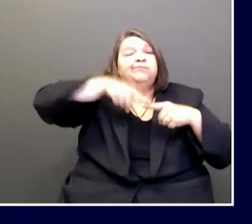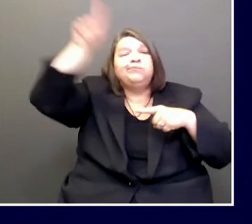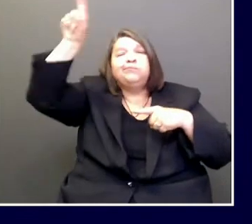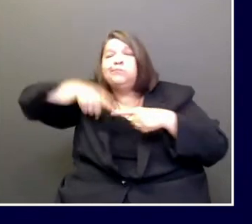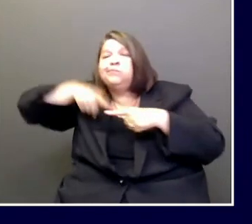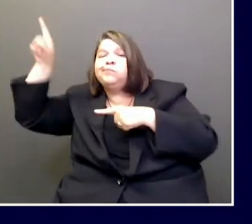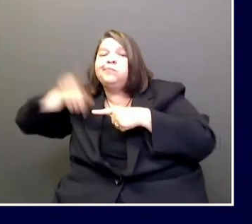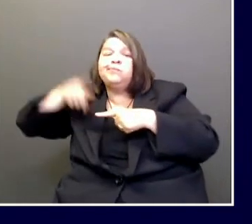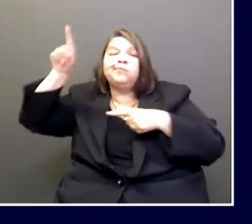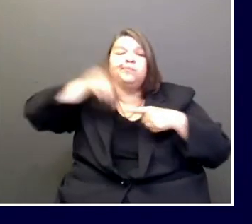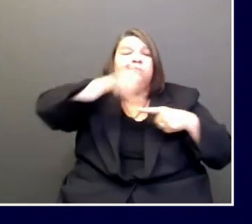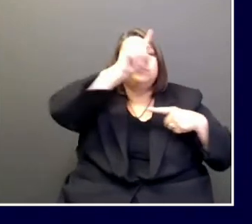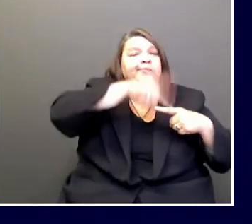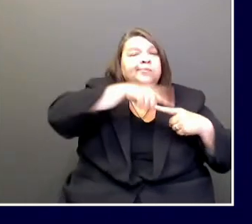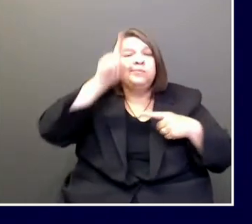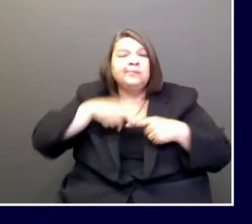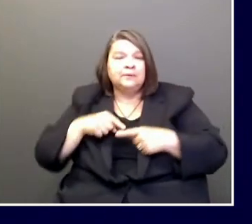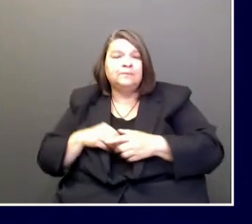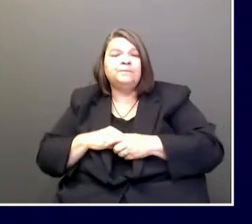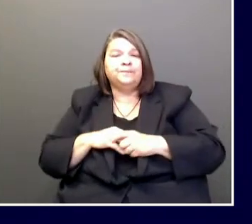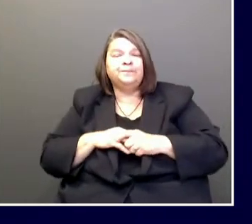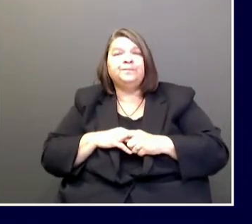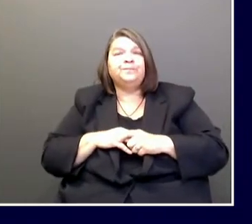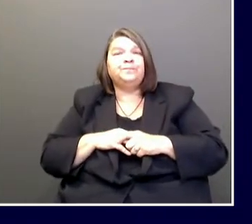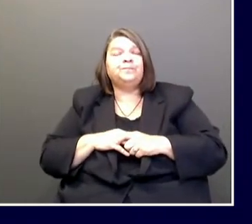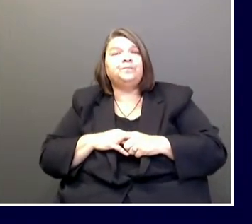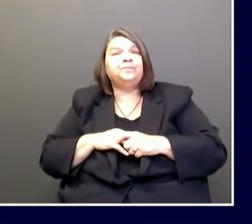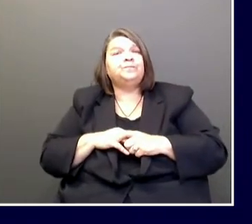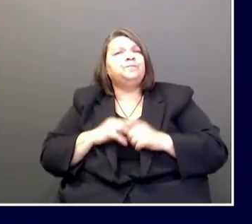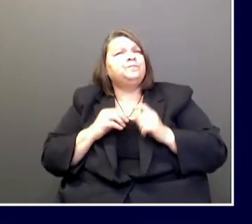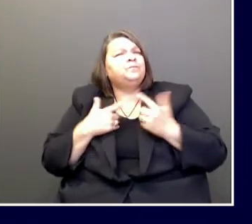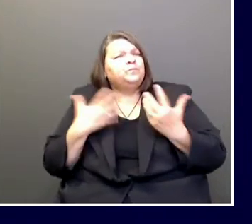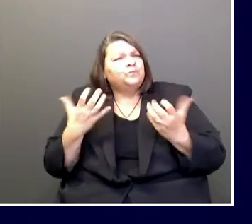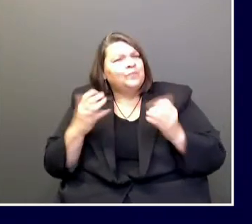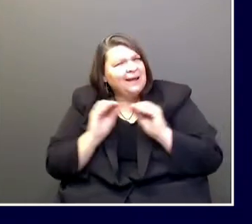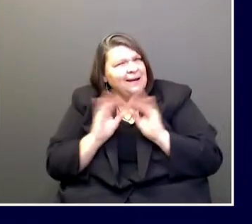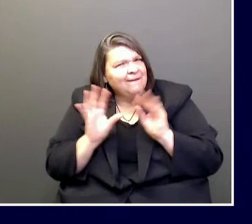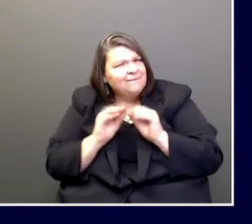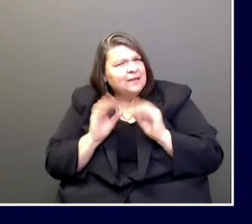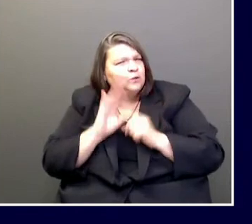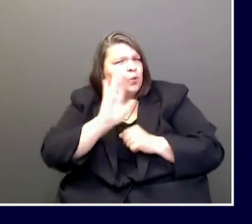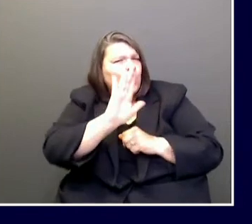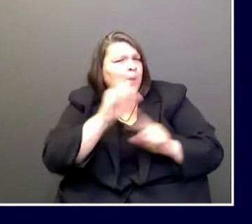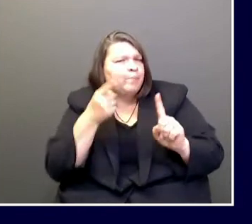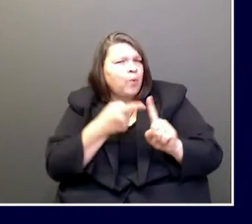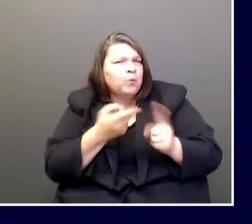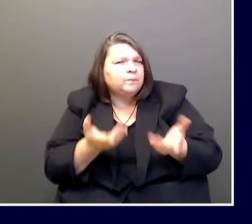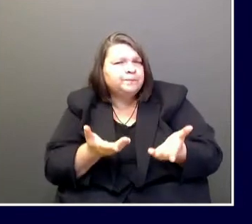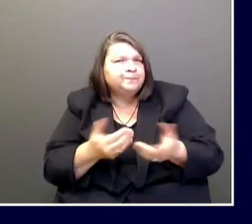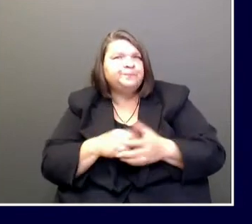slight correction. We actually did at the beginning of the pandemic have different county level